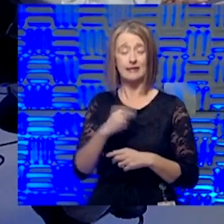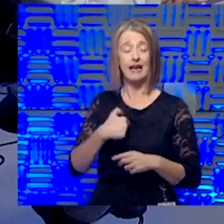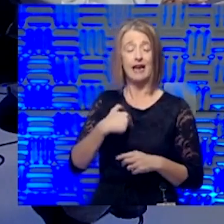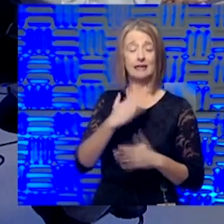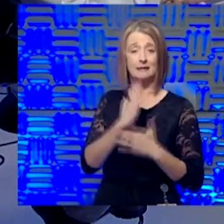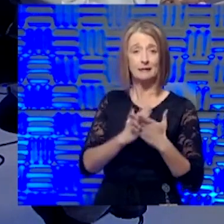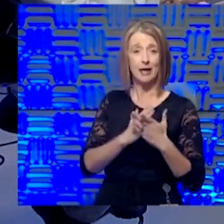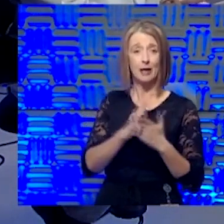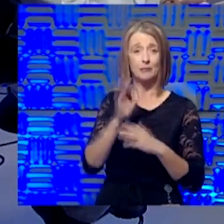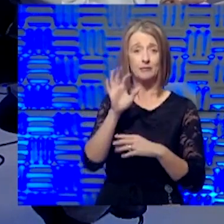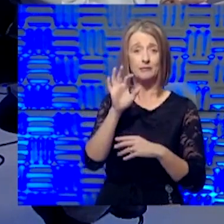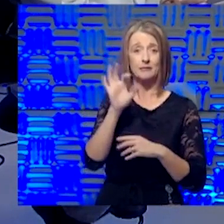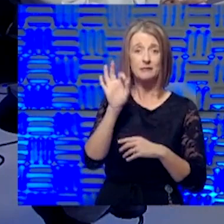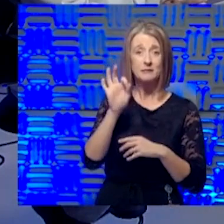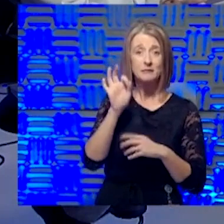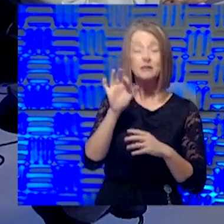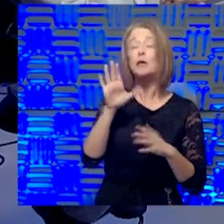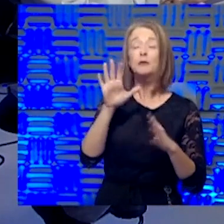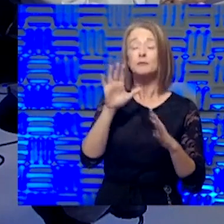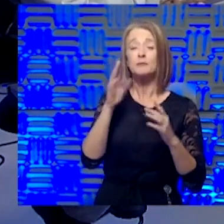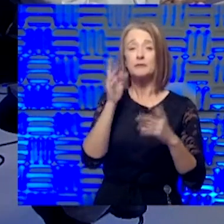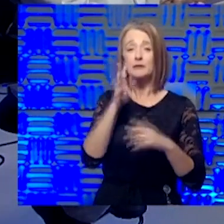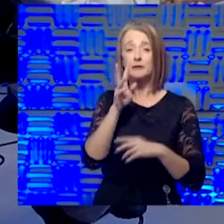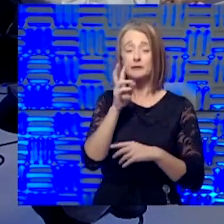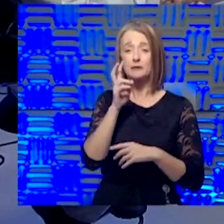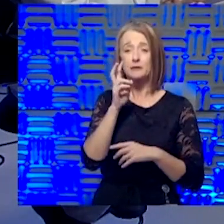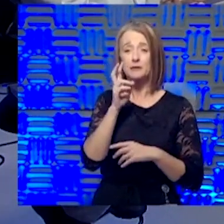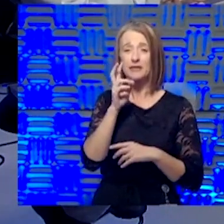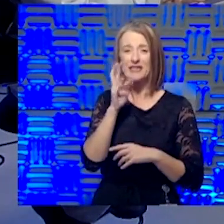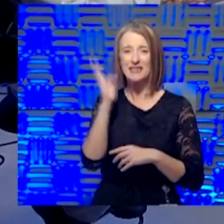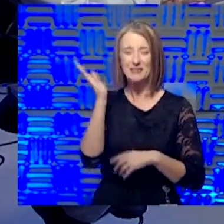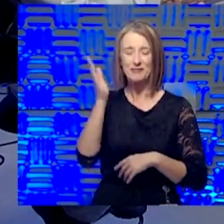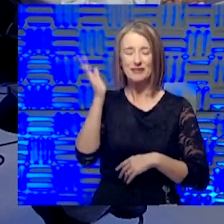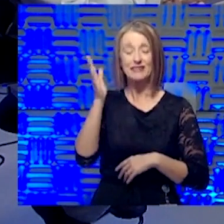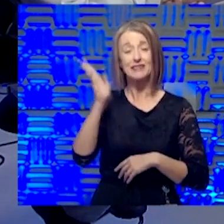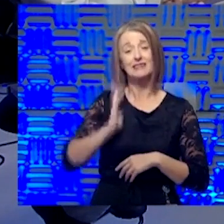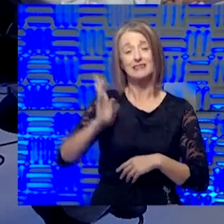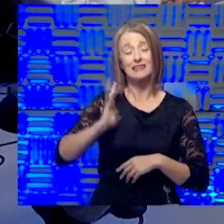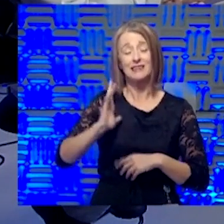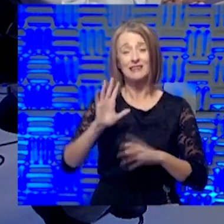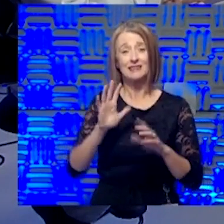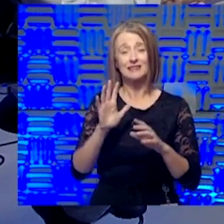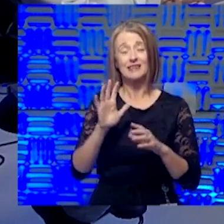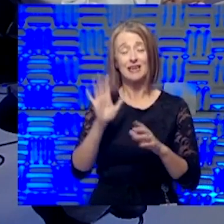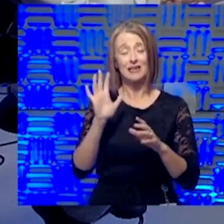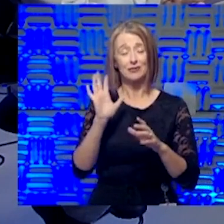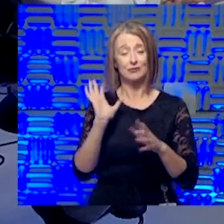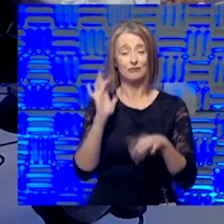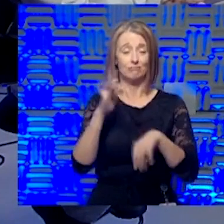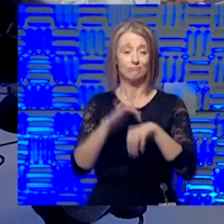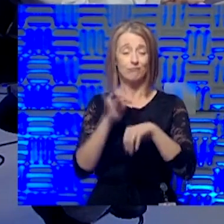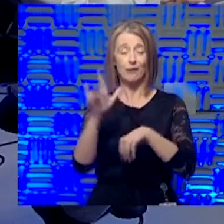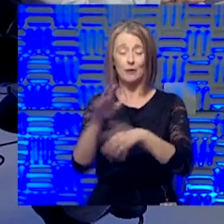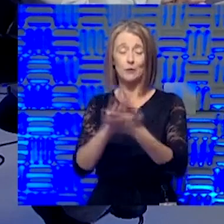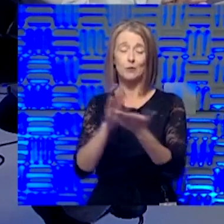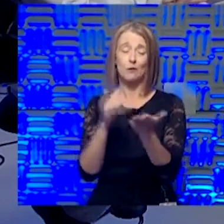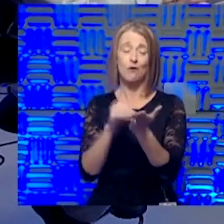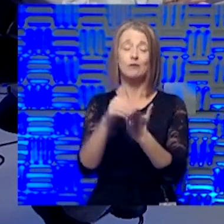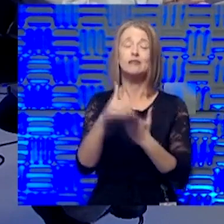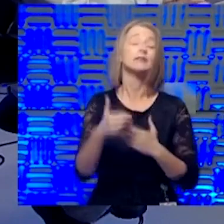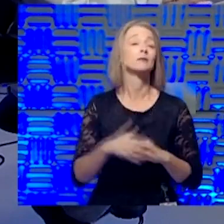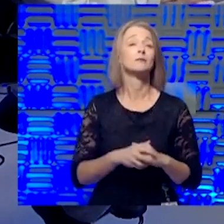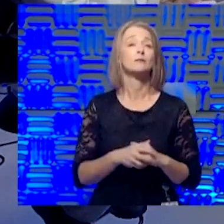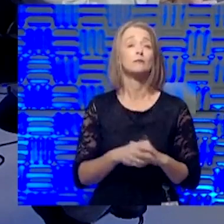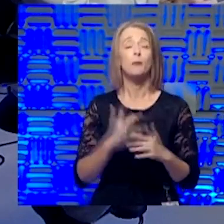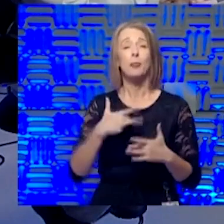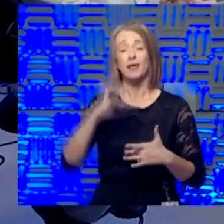tournaments back because I could run my mouth better than just about any other part of my body. And I'm with you. yeah, so it was right there. And so it's